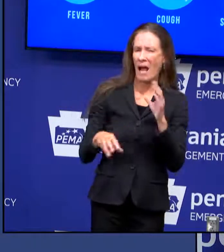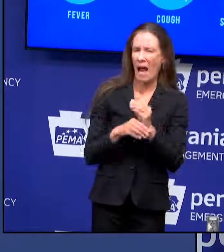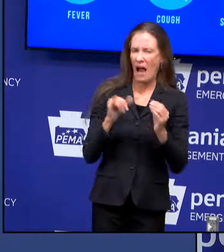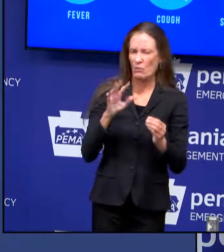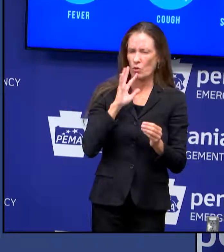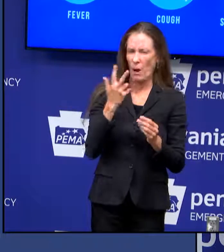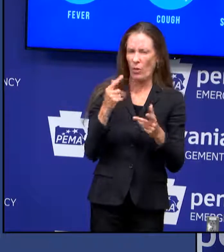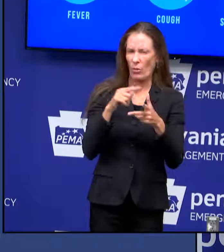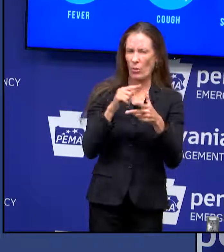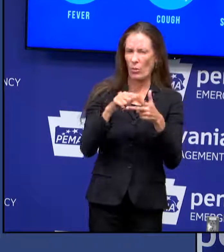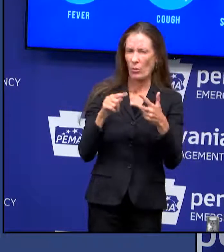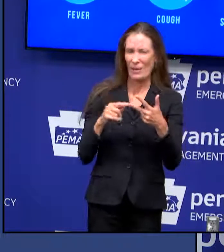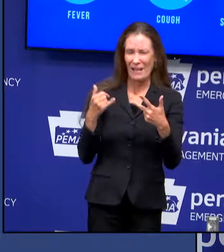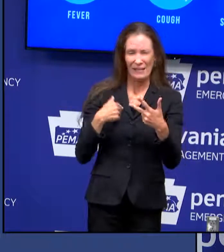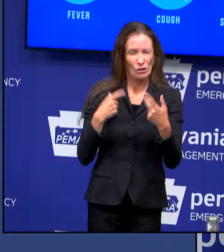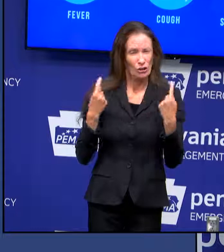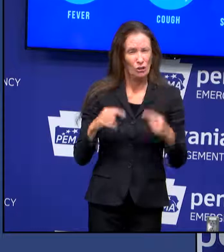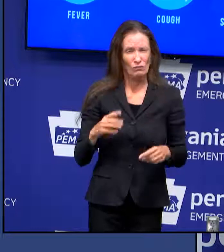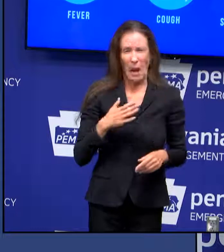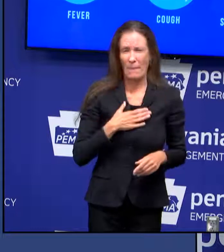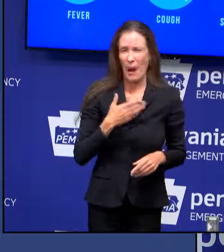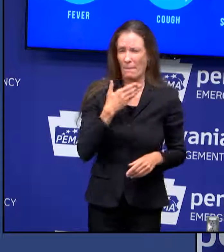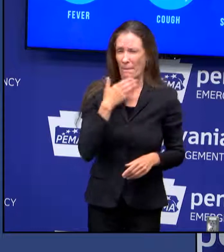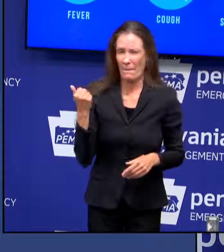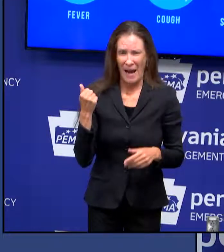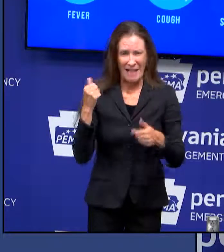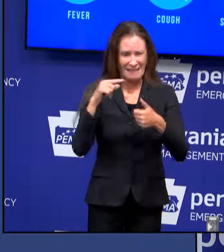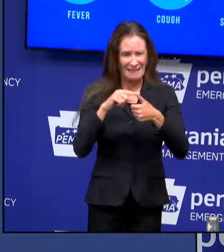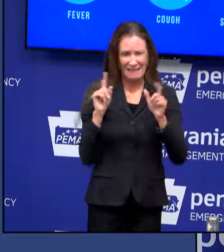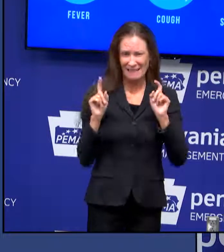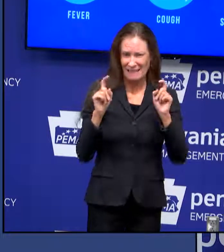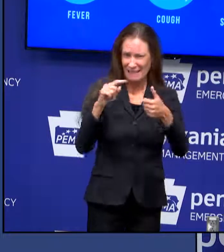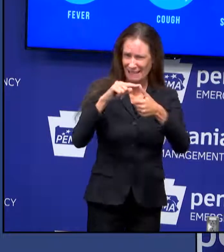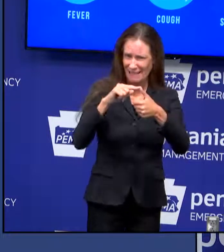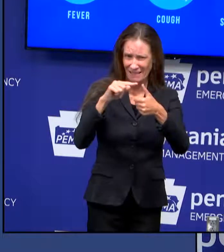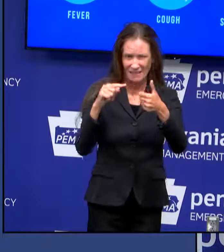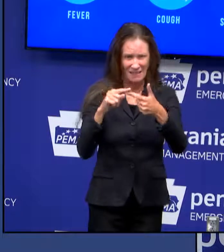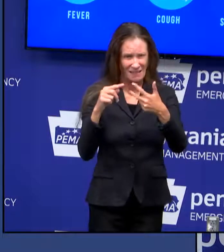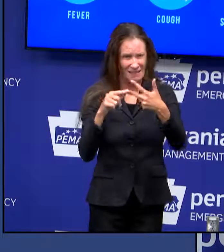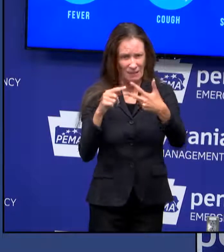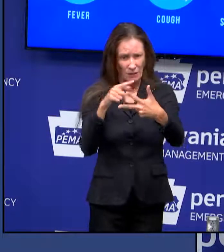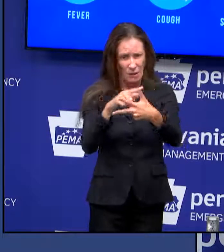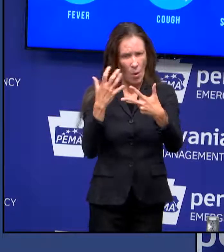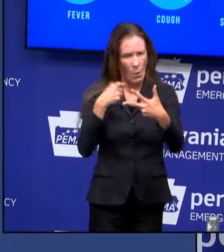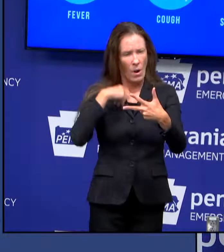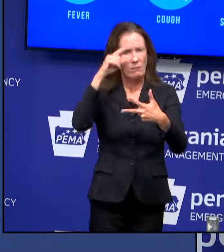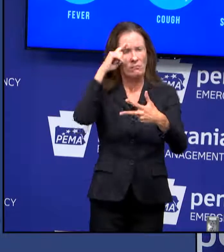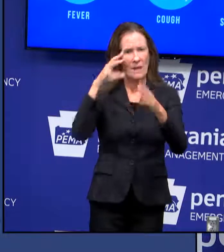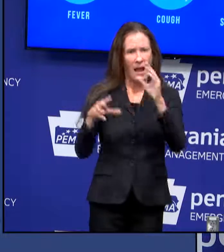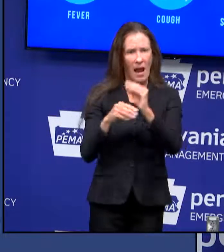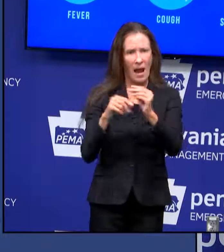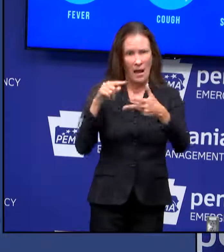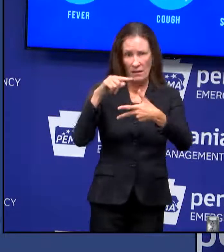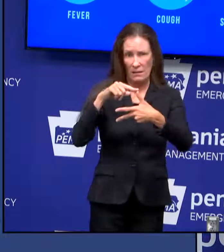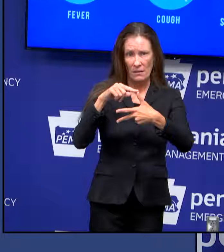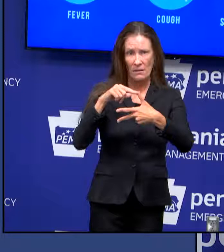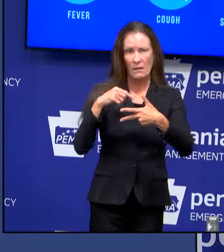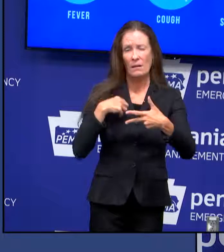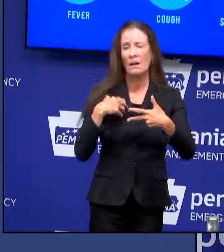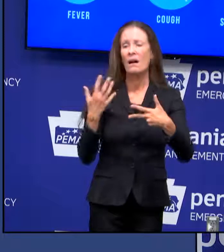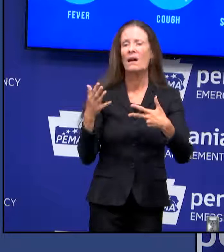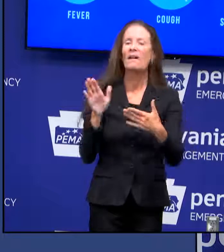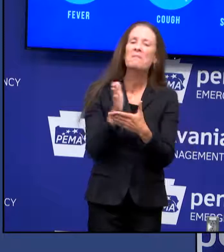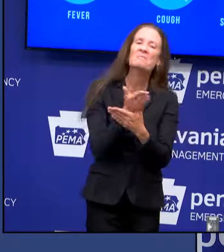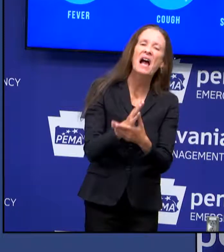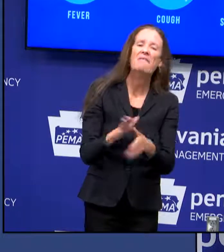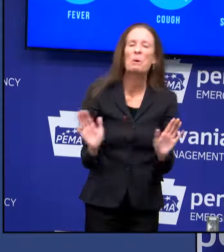better job of getting more and more testing, there are three other things that I want us to be above average. We're number 9 in